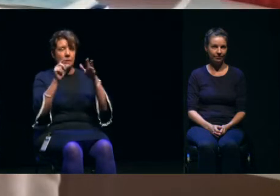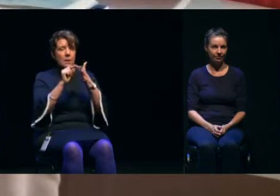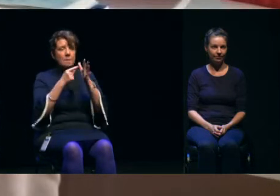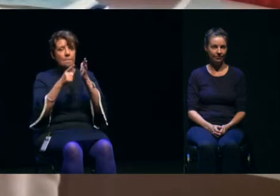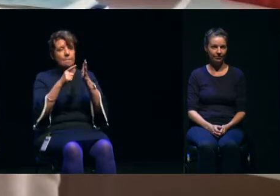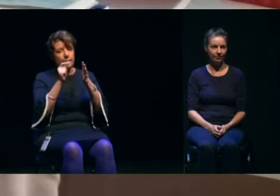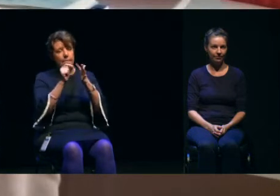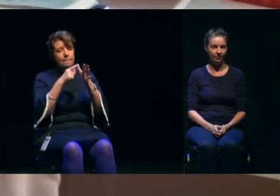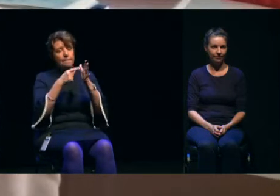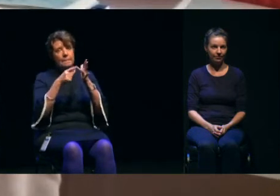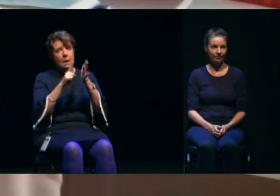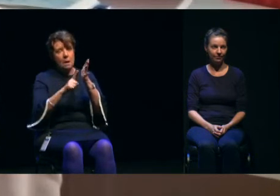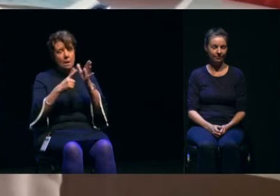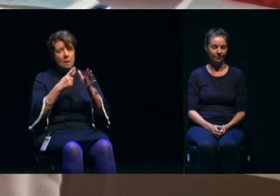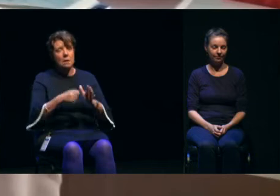notes,